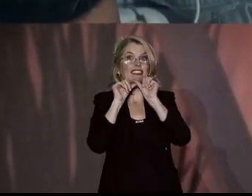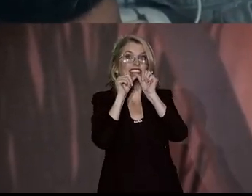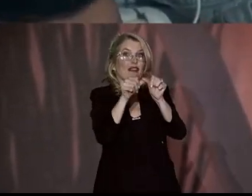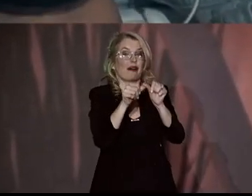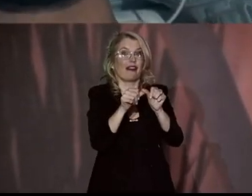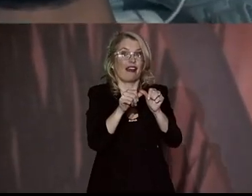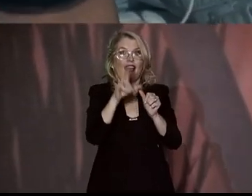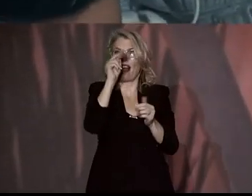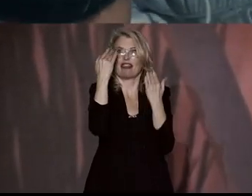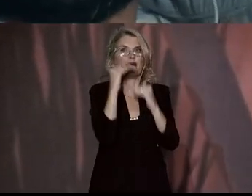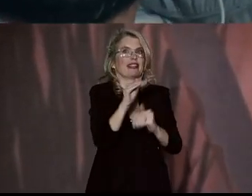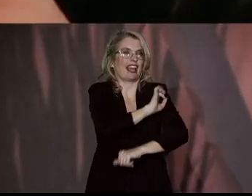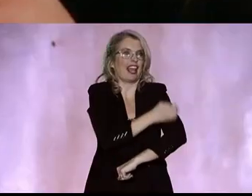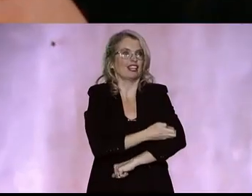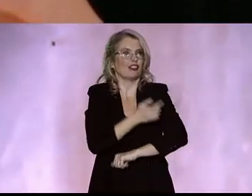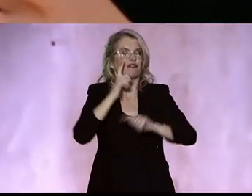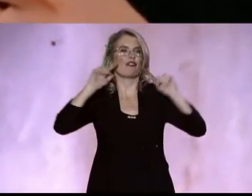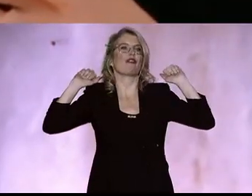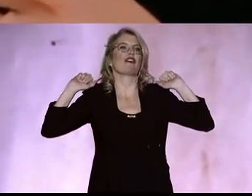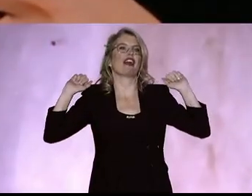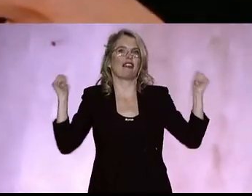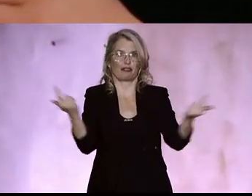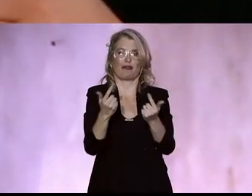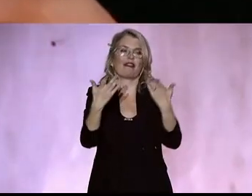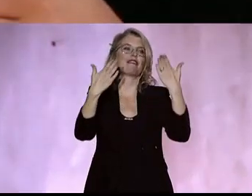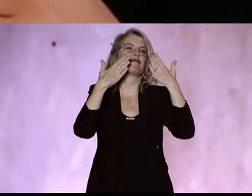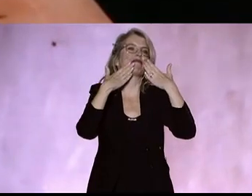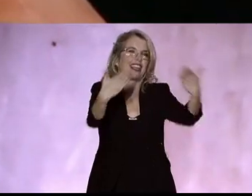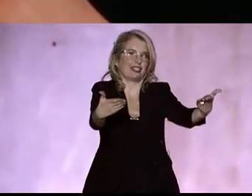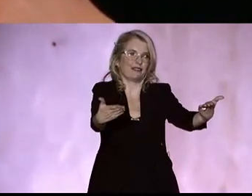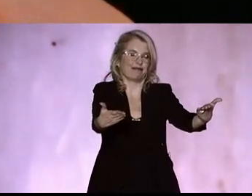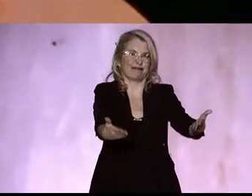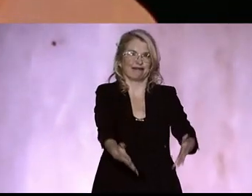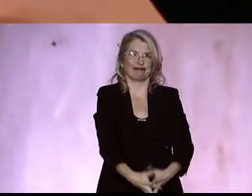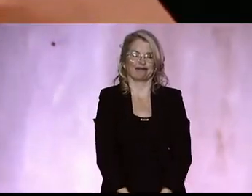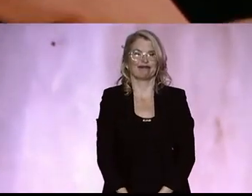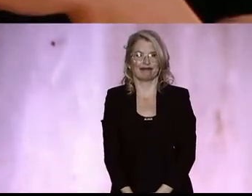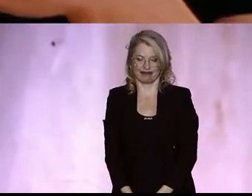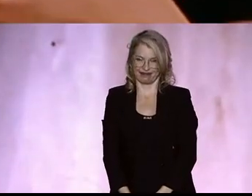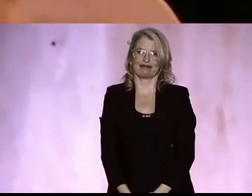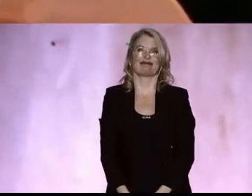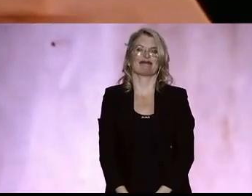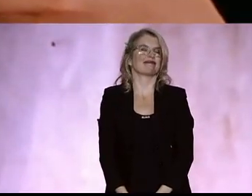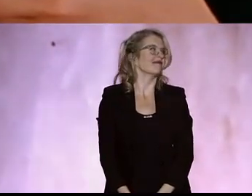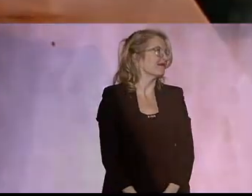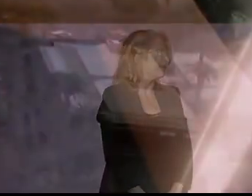of stable, unlimited energy for everyone. Thank you. Thank you.